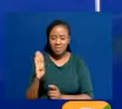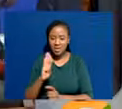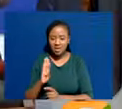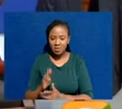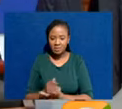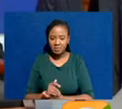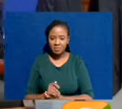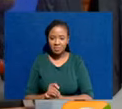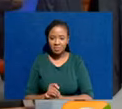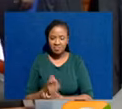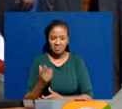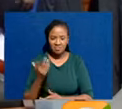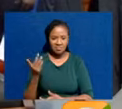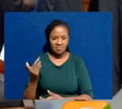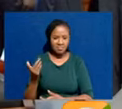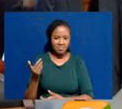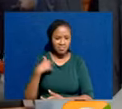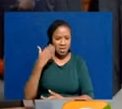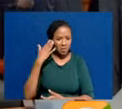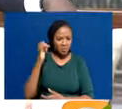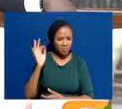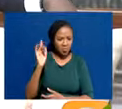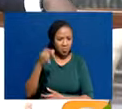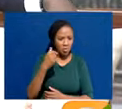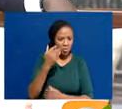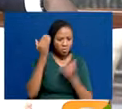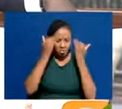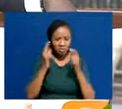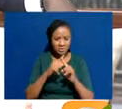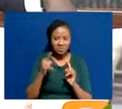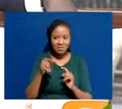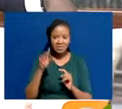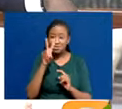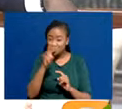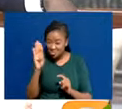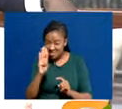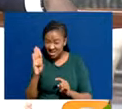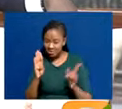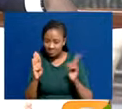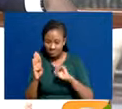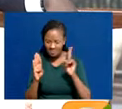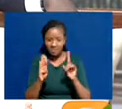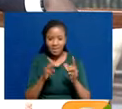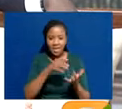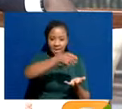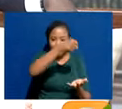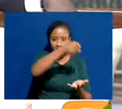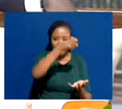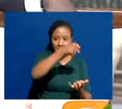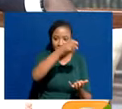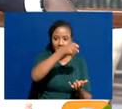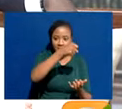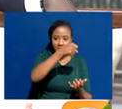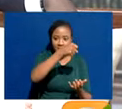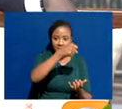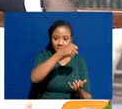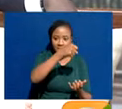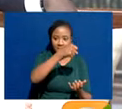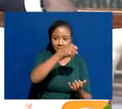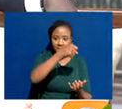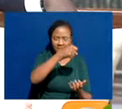that earlier. I don't know if the advocate has taken us to court, but there's no 2 billion payment. The budget is around 650, maybe